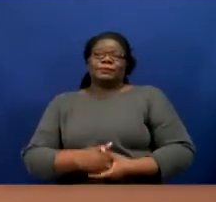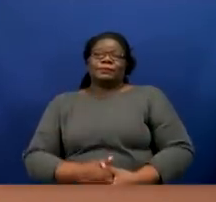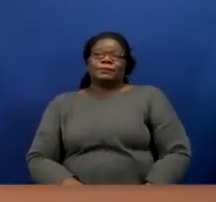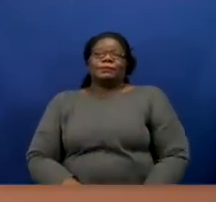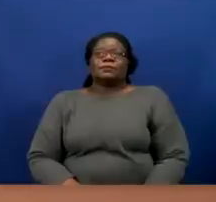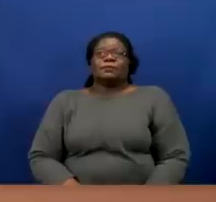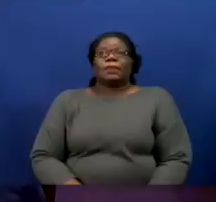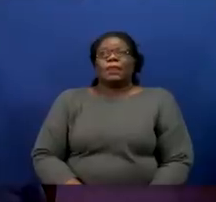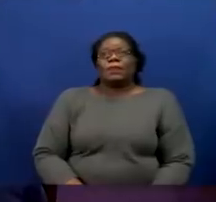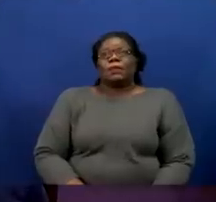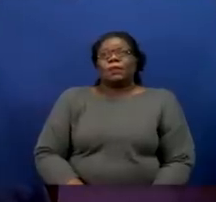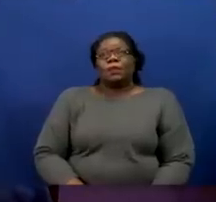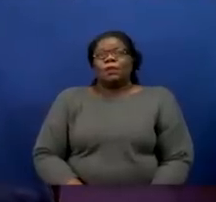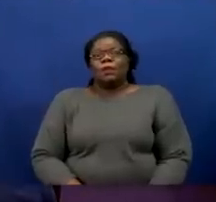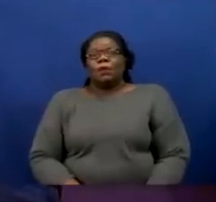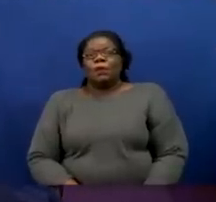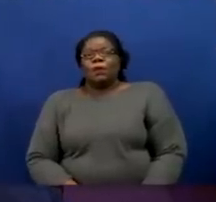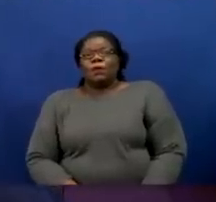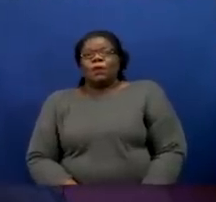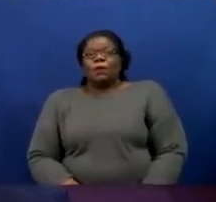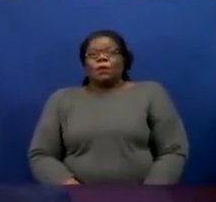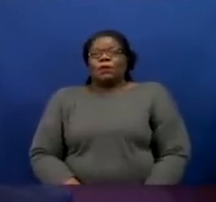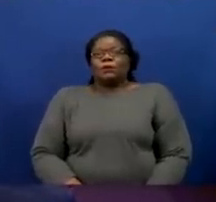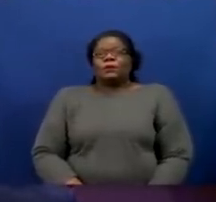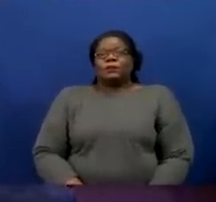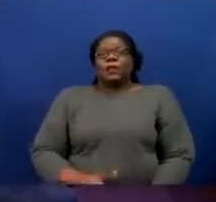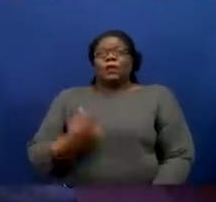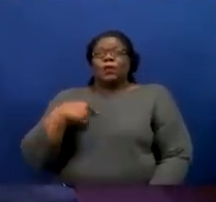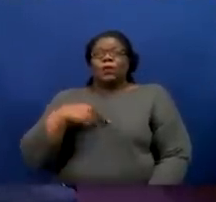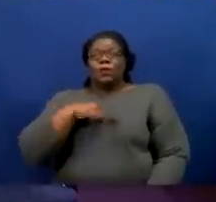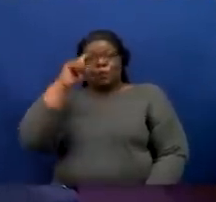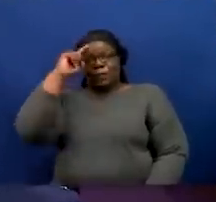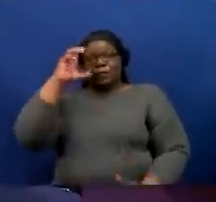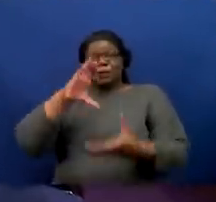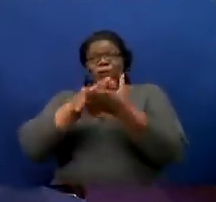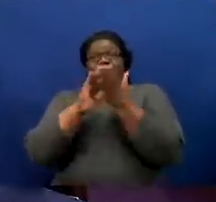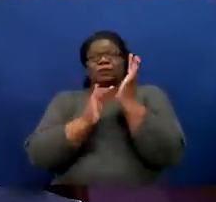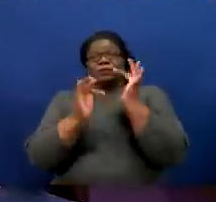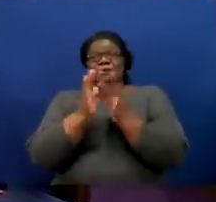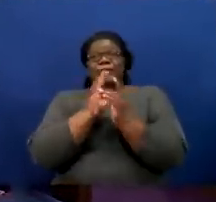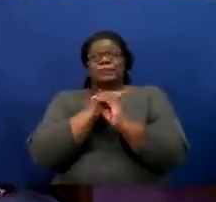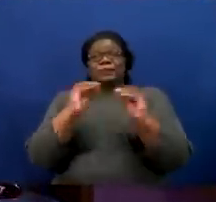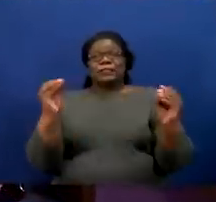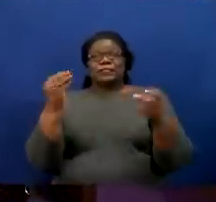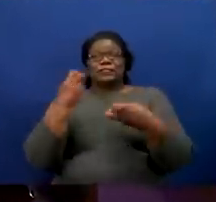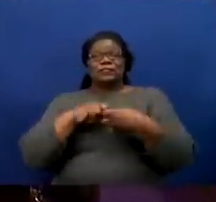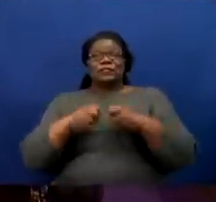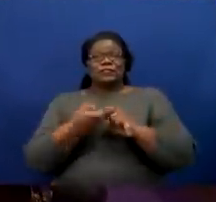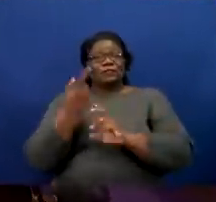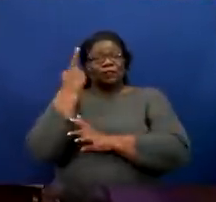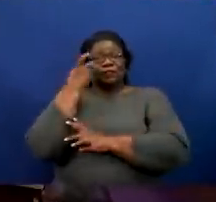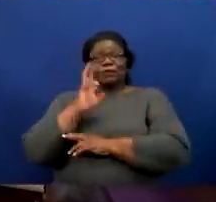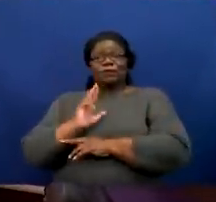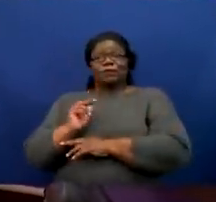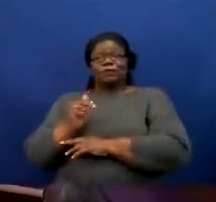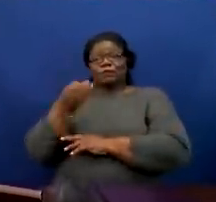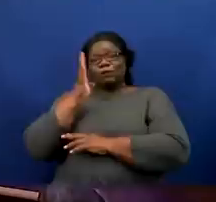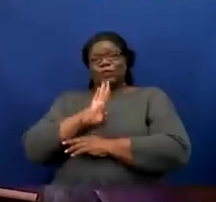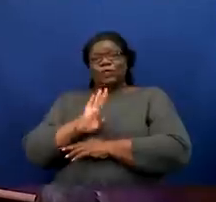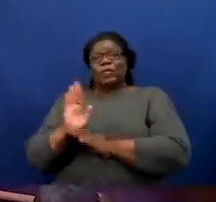Oh, yes, God. We believe you, Jesus. There is nothing too hard for God.